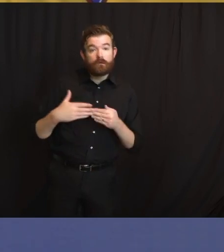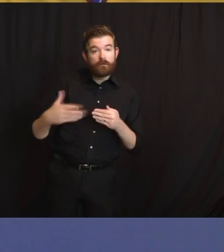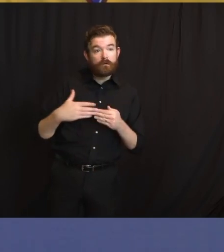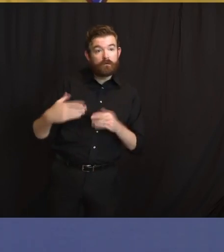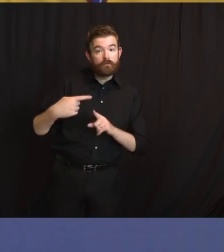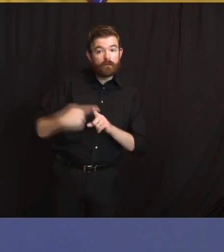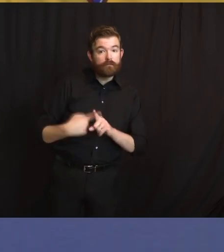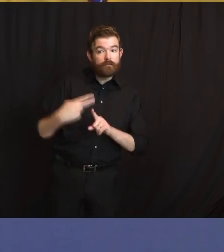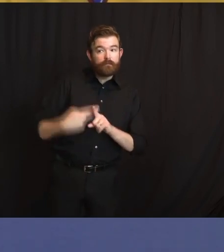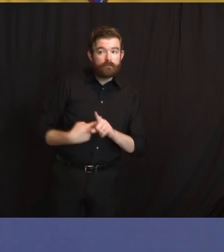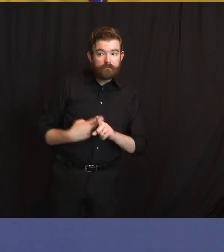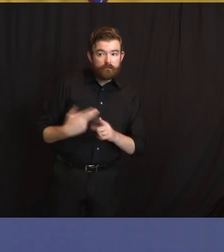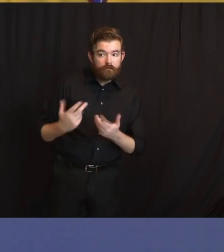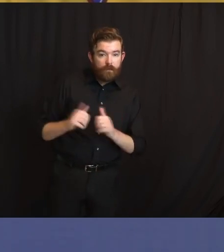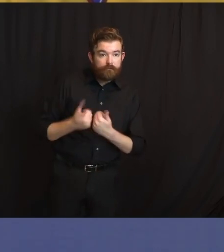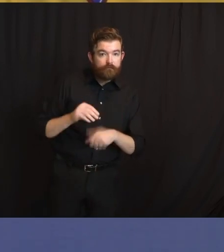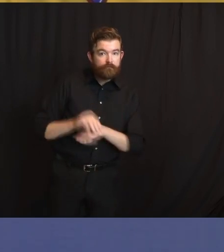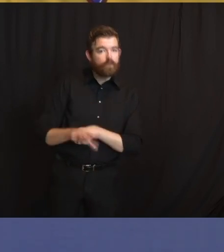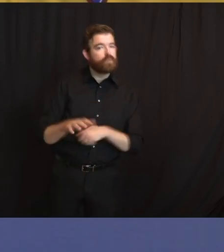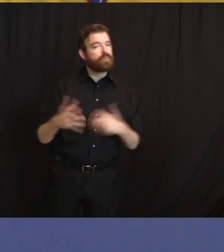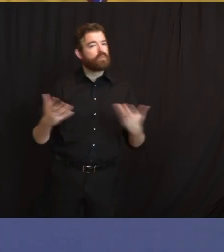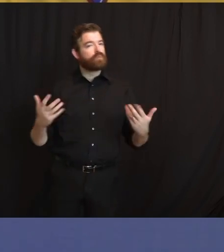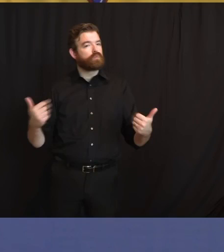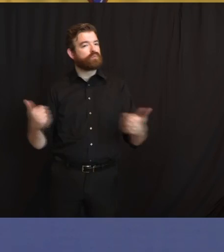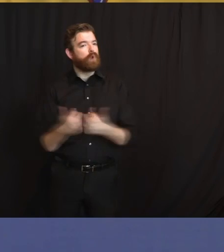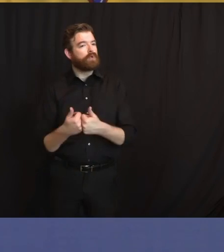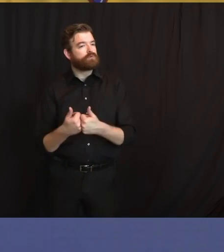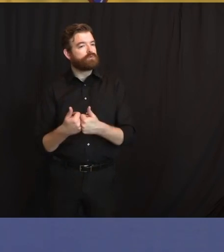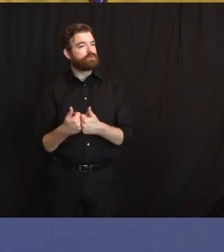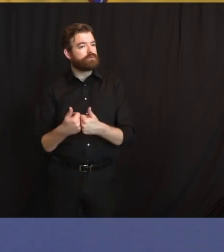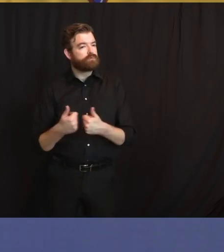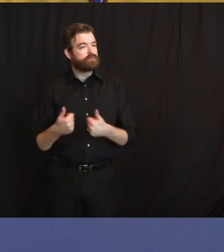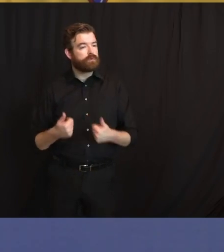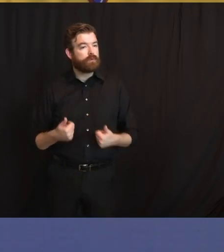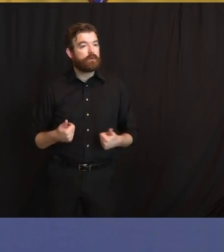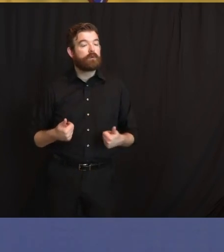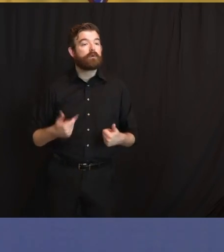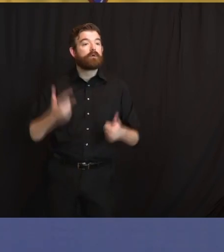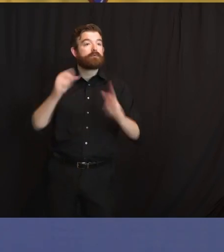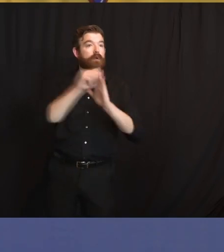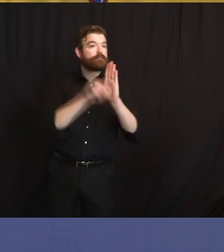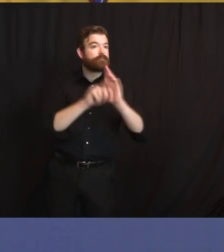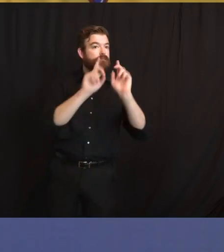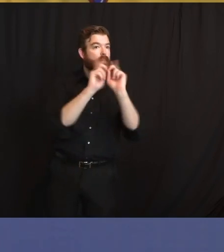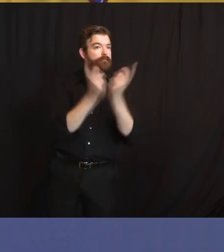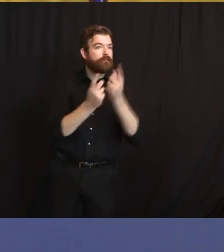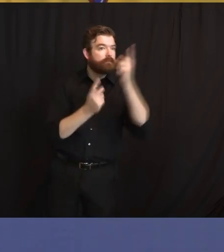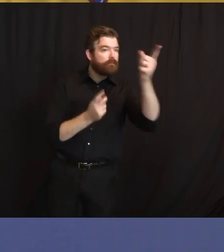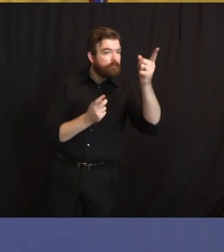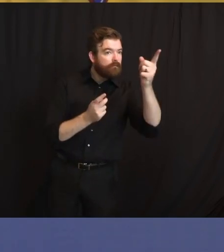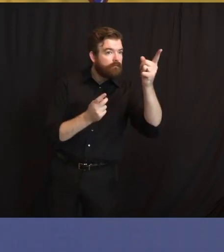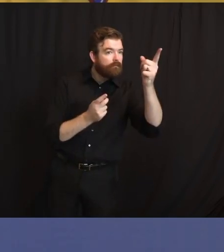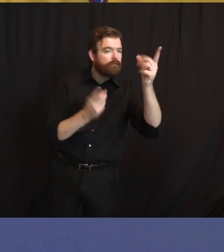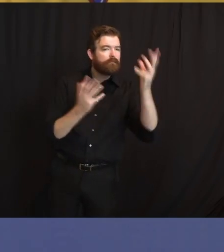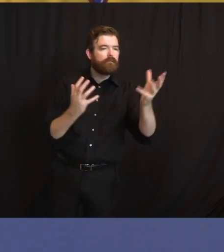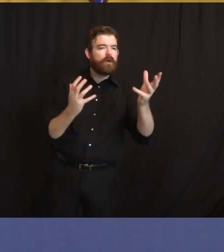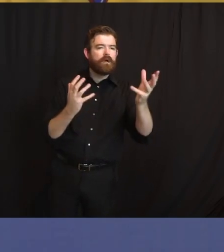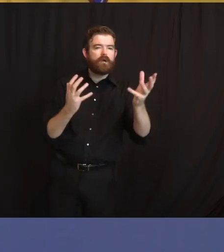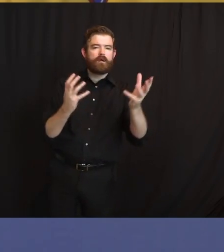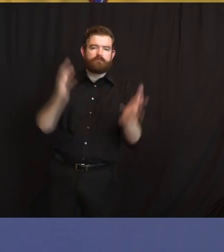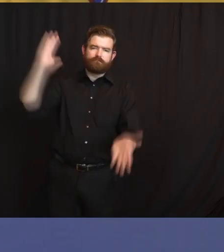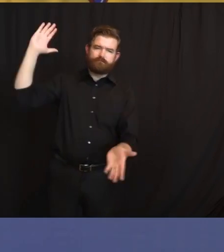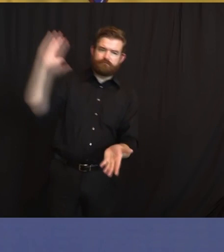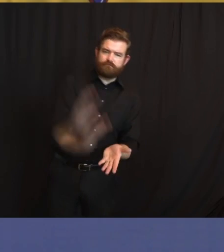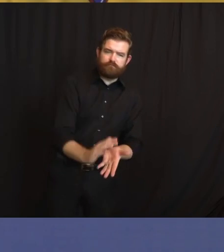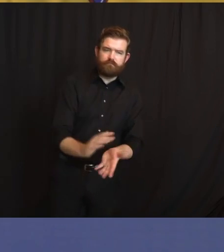departments are working intensely to put together plans to minimize the operational impacts, and we